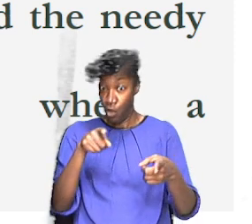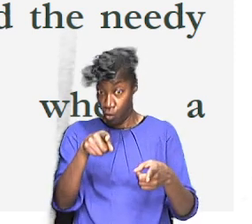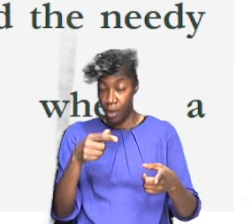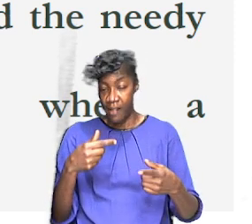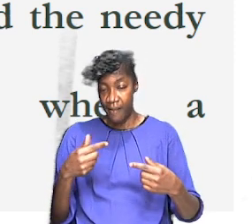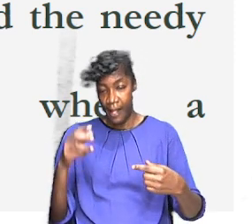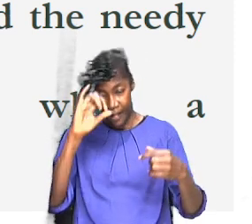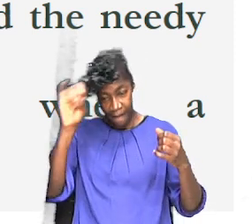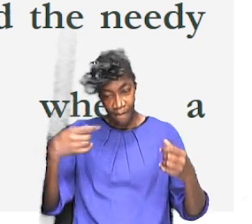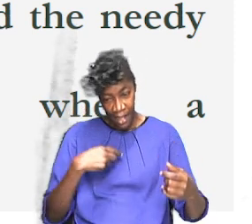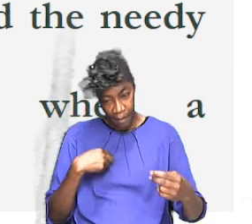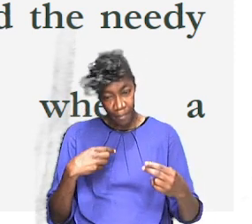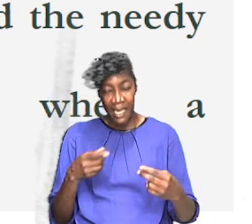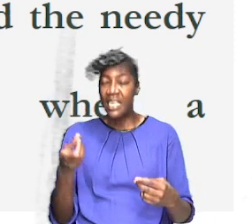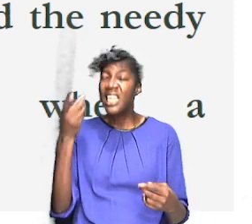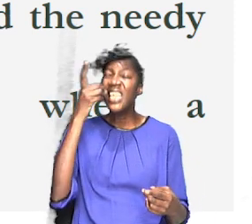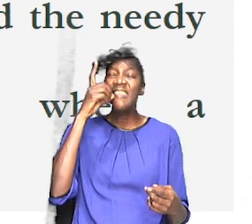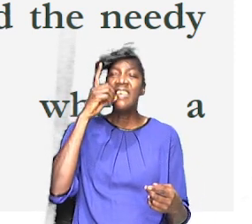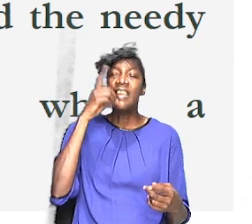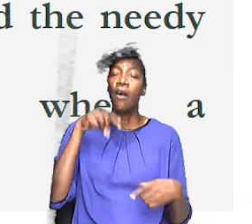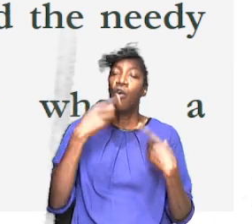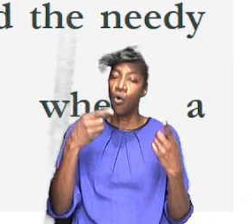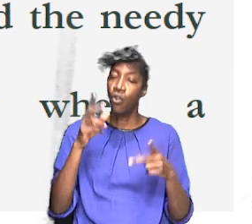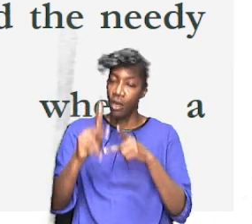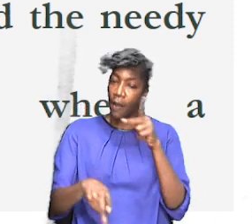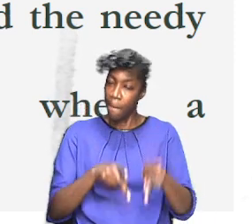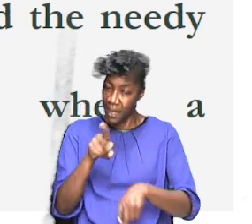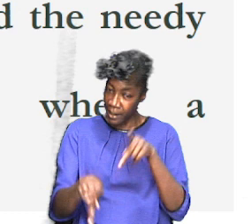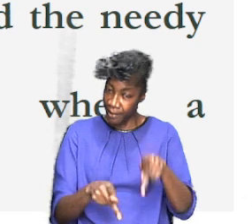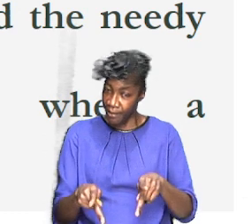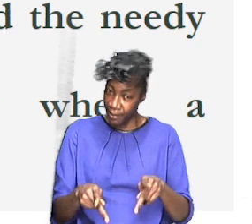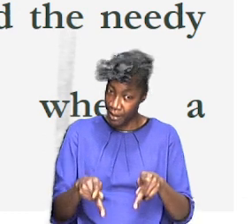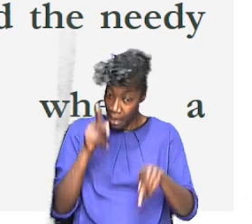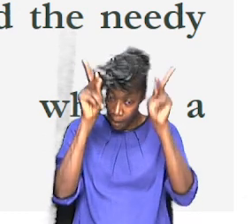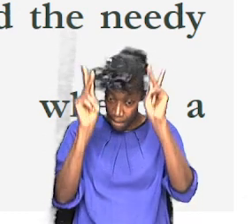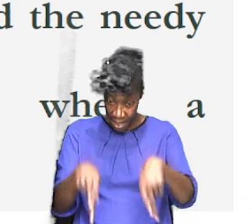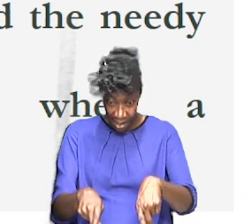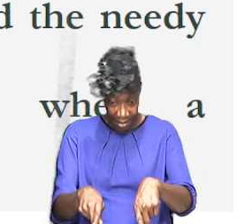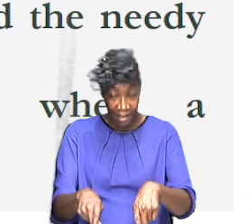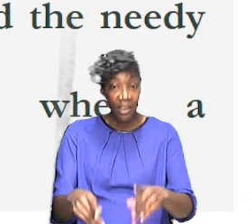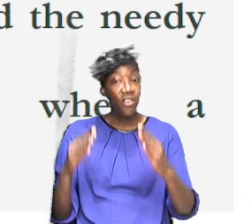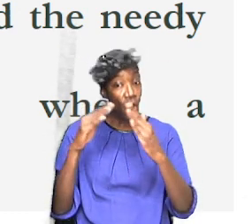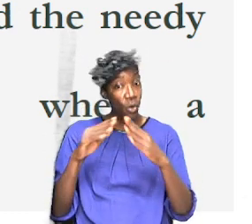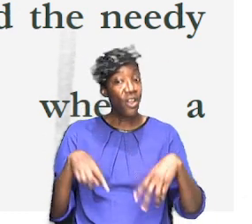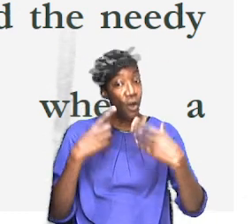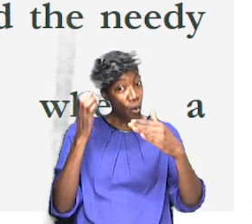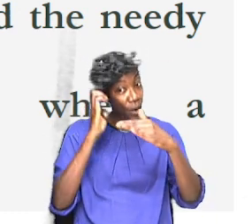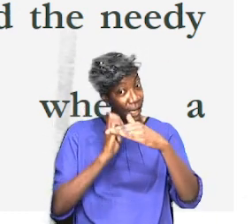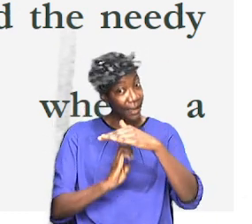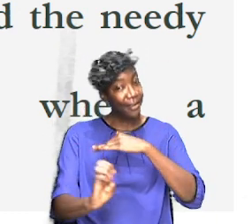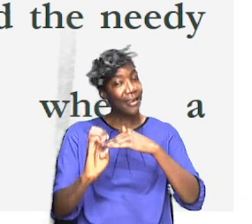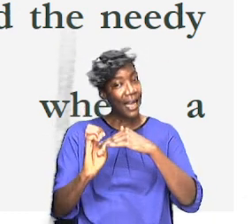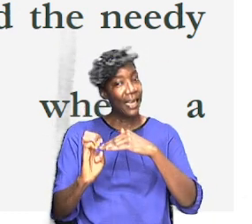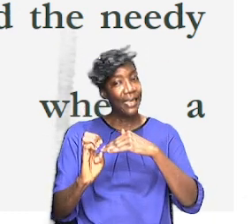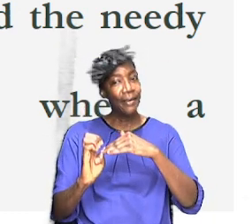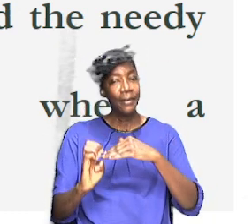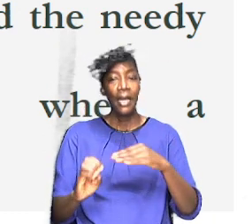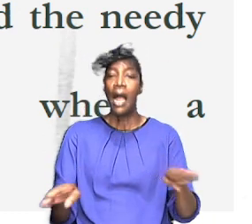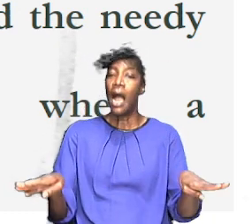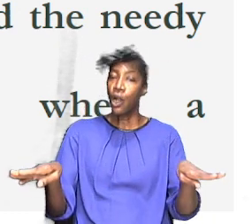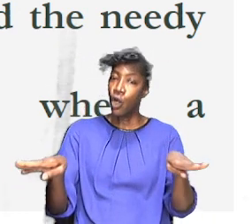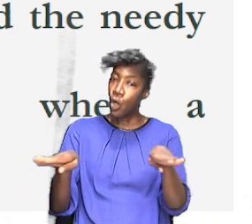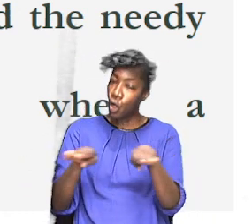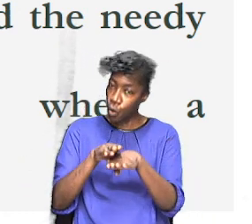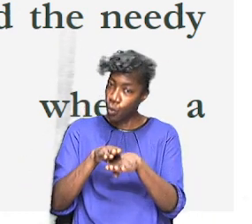amen, we would go to the person's house in our culture, and we would go inside, amen, and then we would lock the door